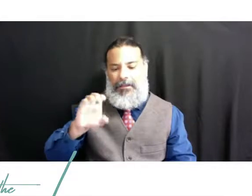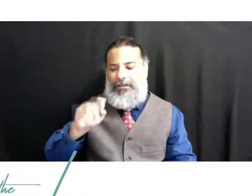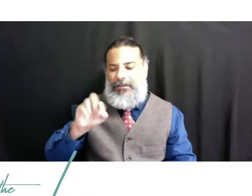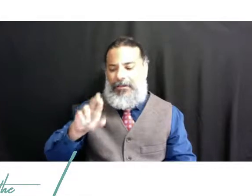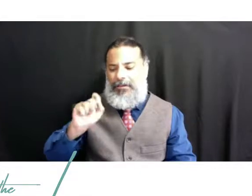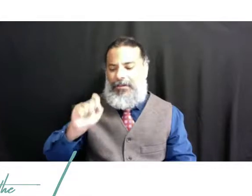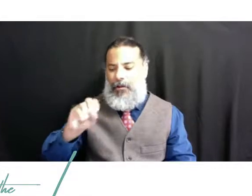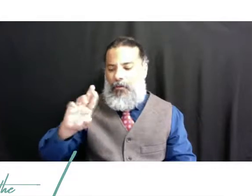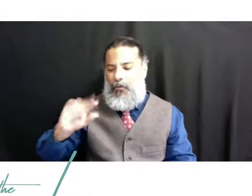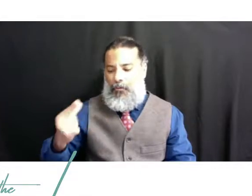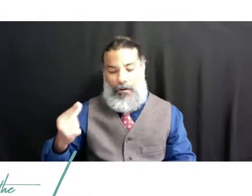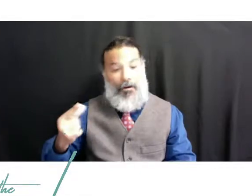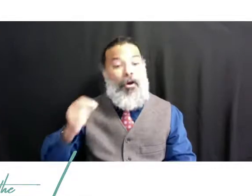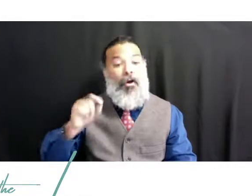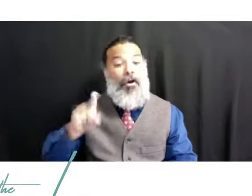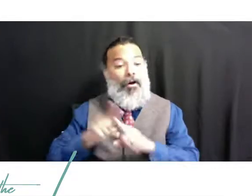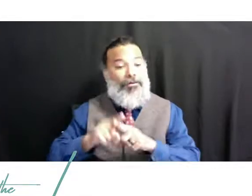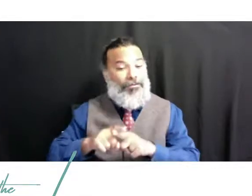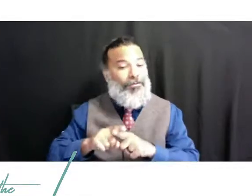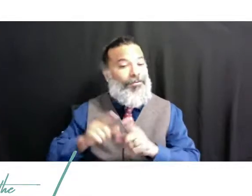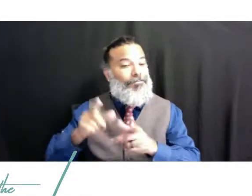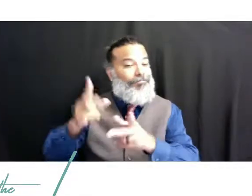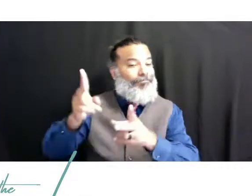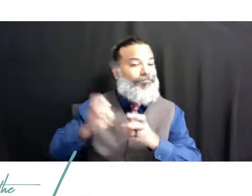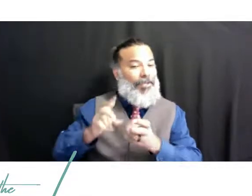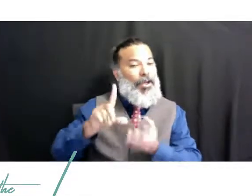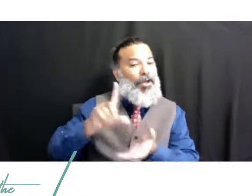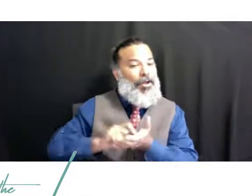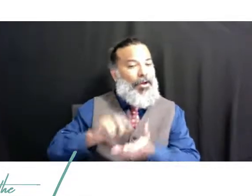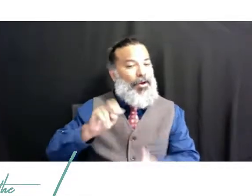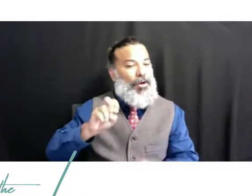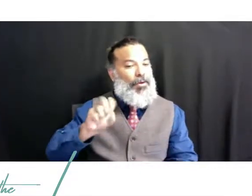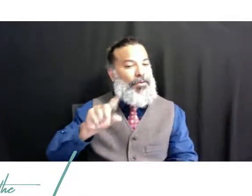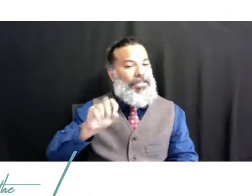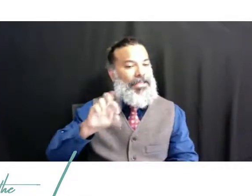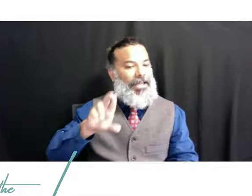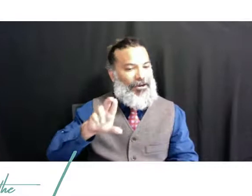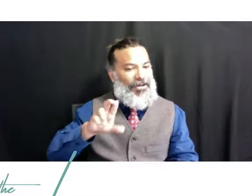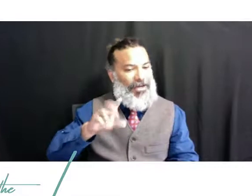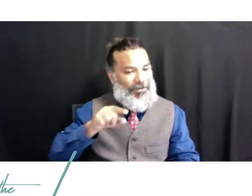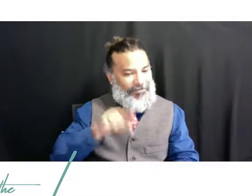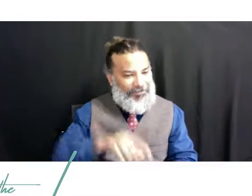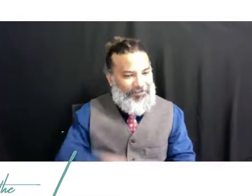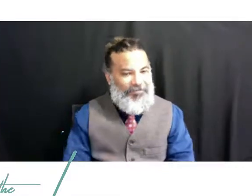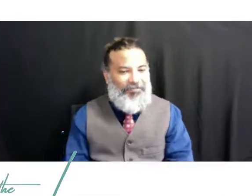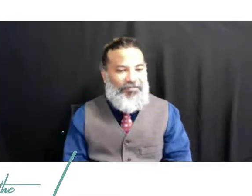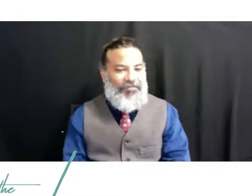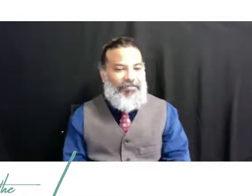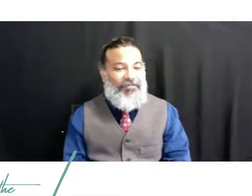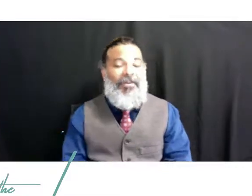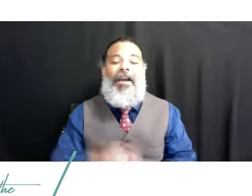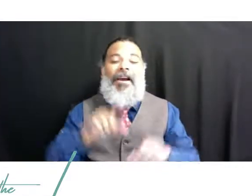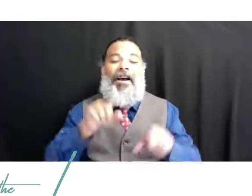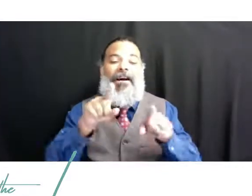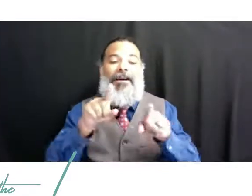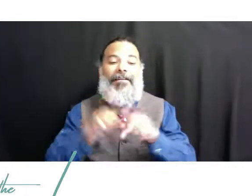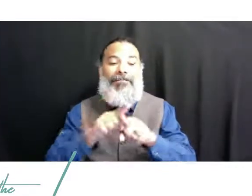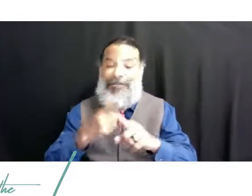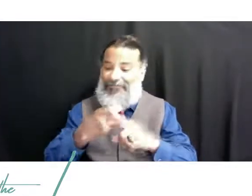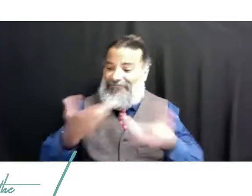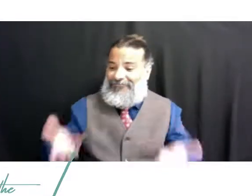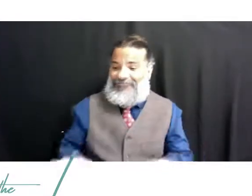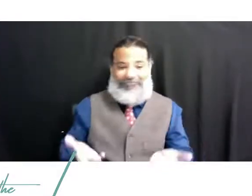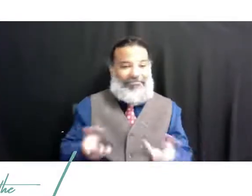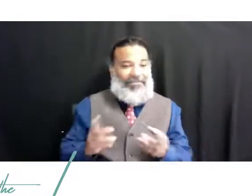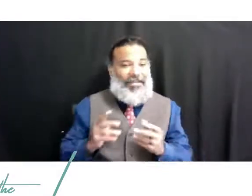www.thepealecenter.org, as well as by signing up for our newsletter, which should be on your screen now. From everyone at the Peale,